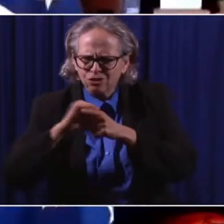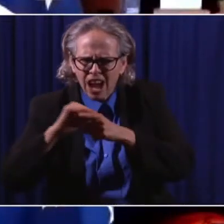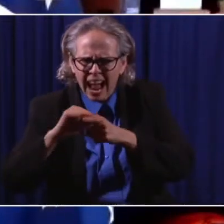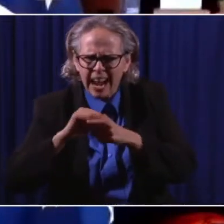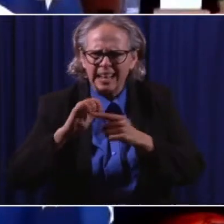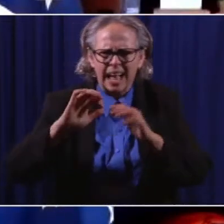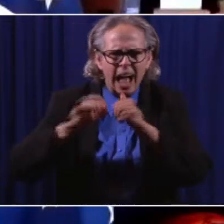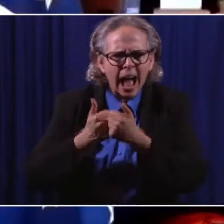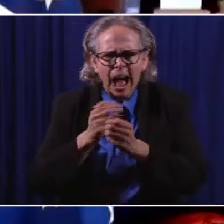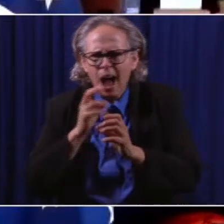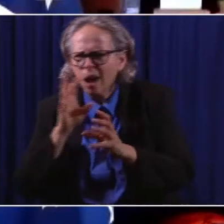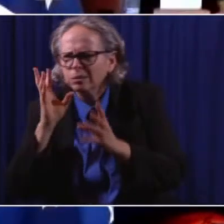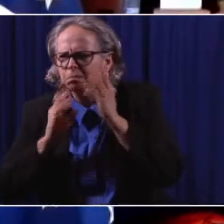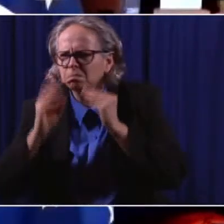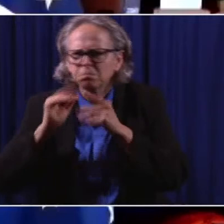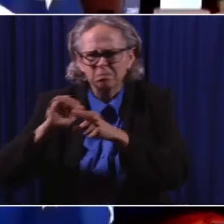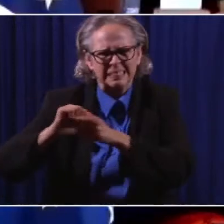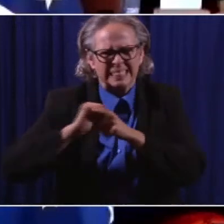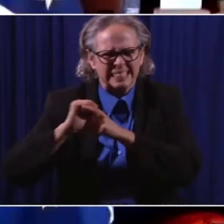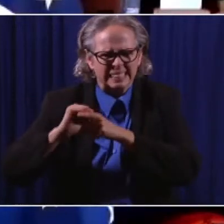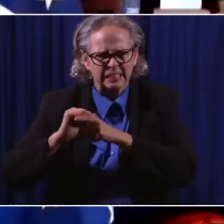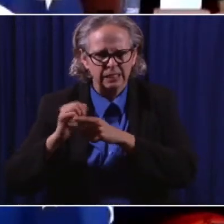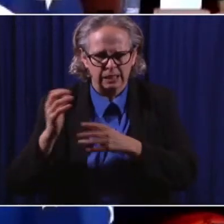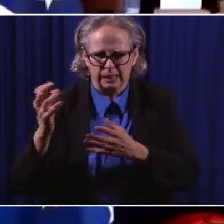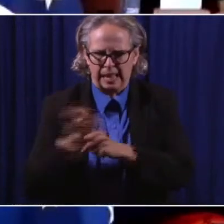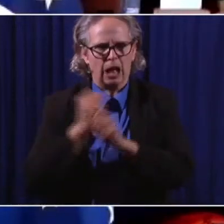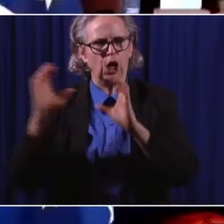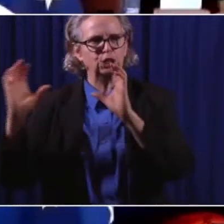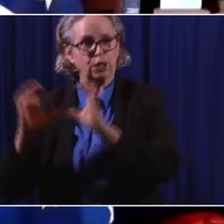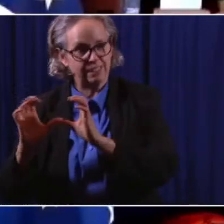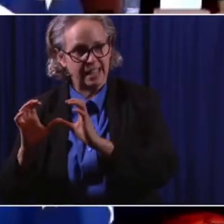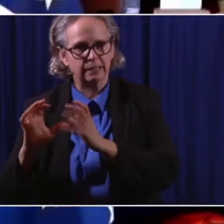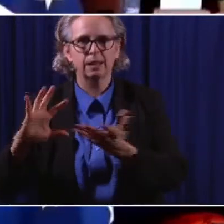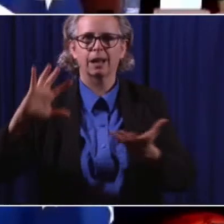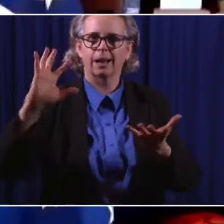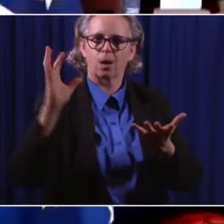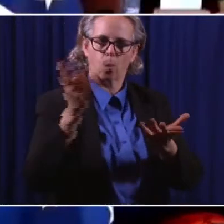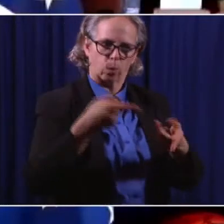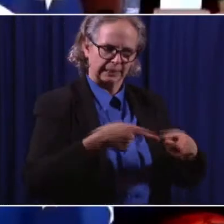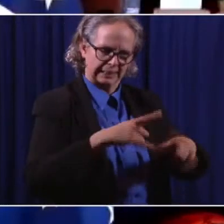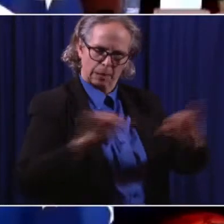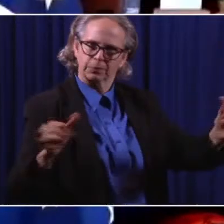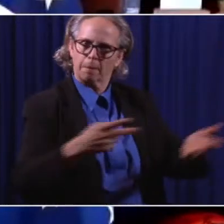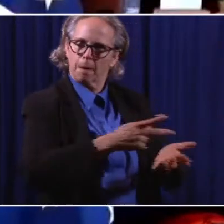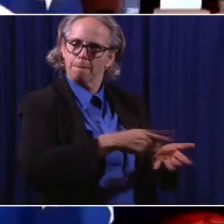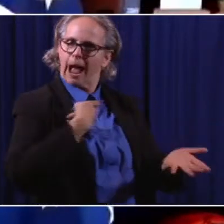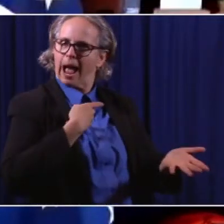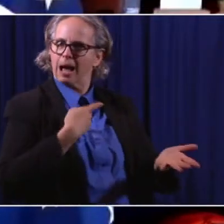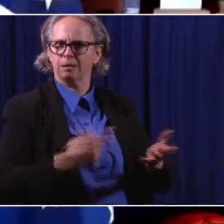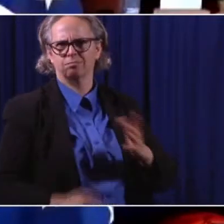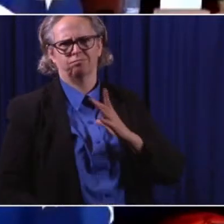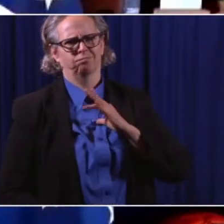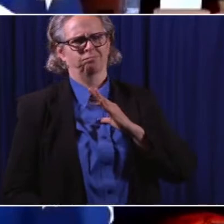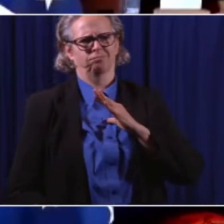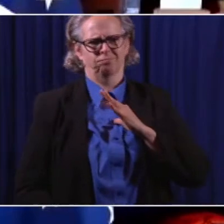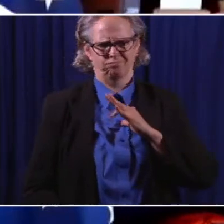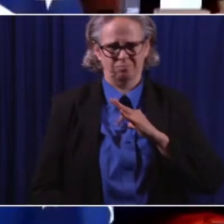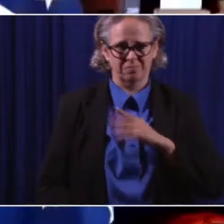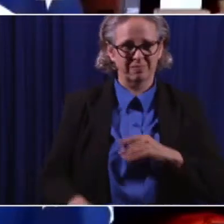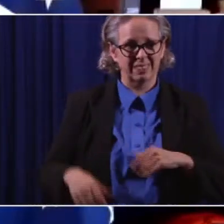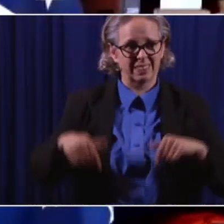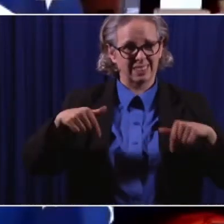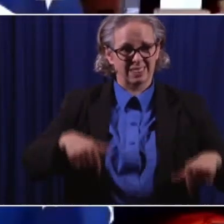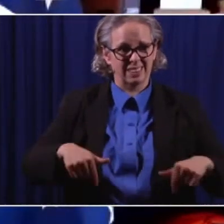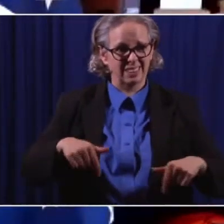certification. The only states that are currently rank ahead of us, according to the Registered Apprenticeship